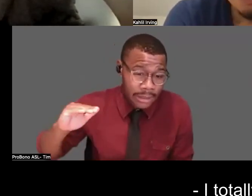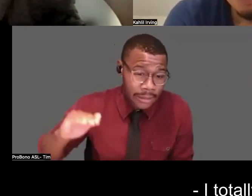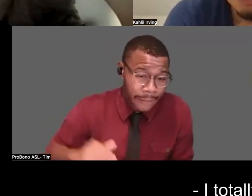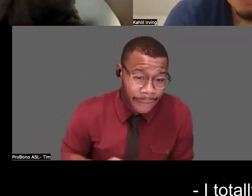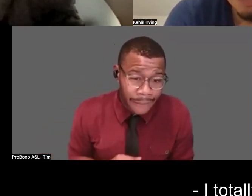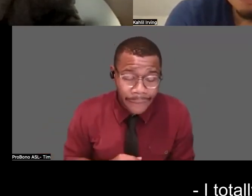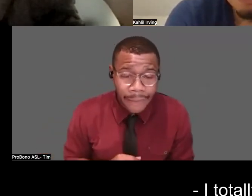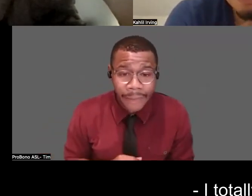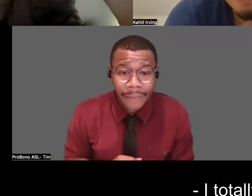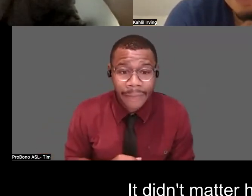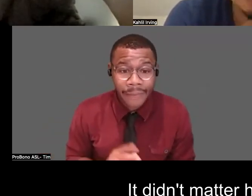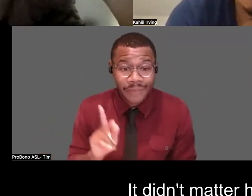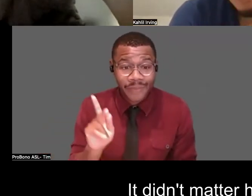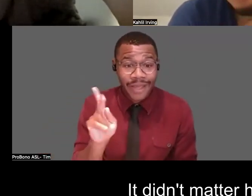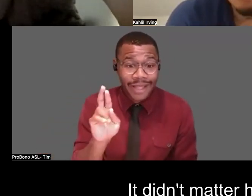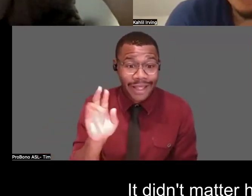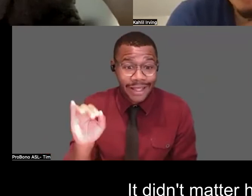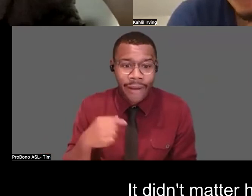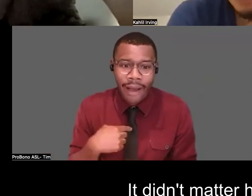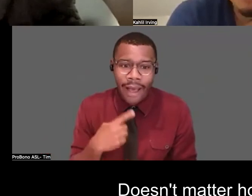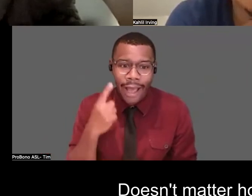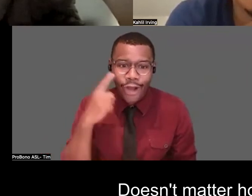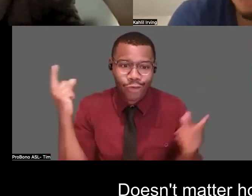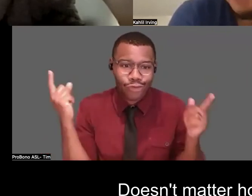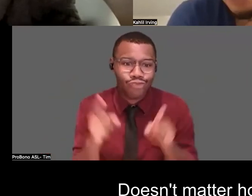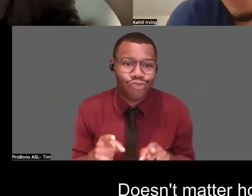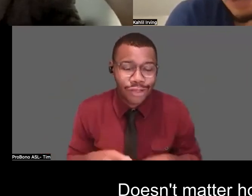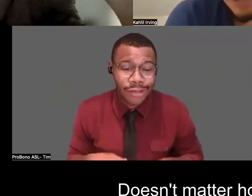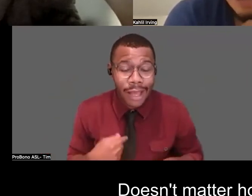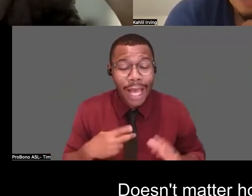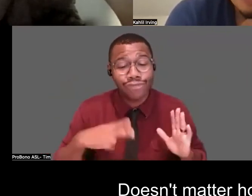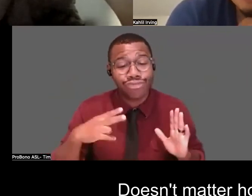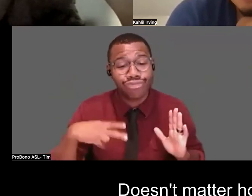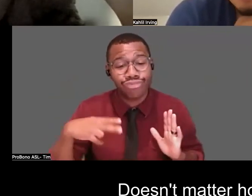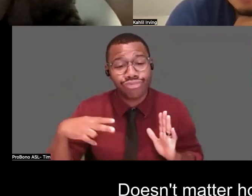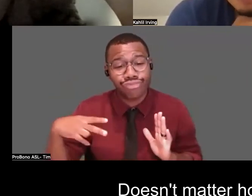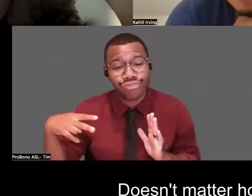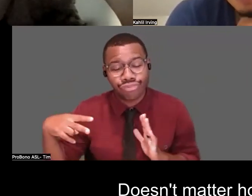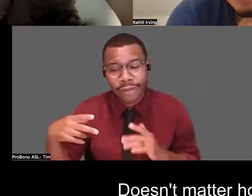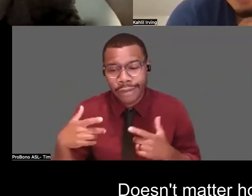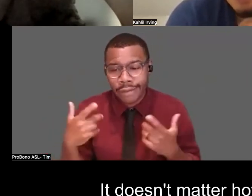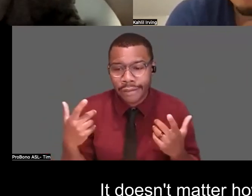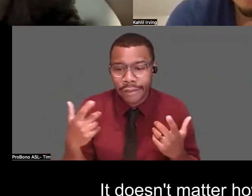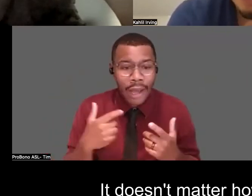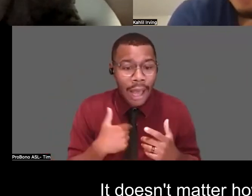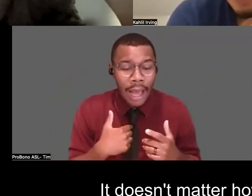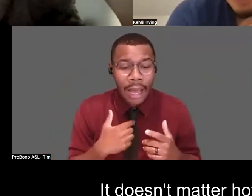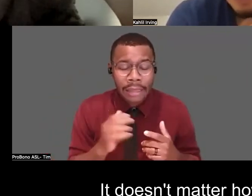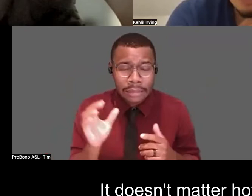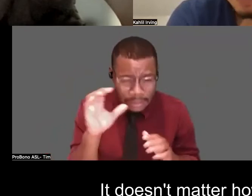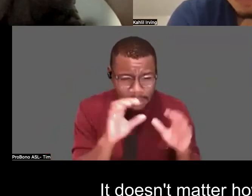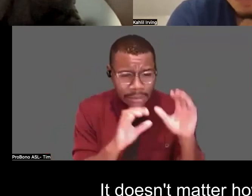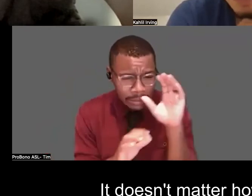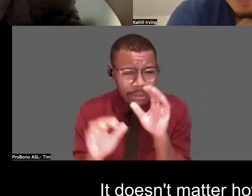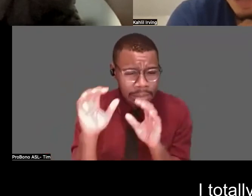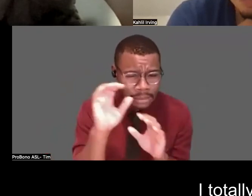I totally agree. It didn't matter how much I read, doesn't matter how much I looked, doesn't matter how many